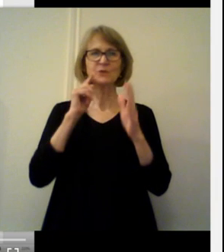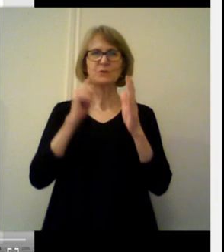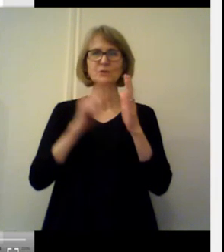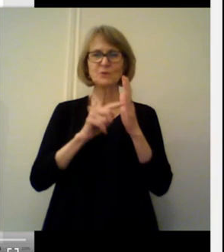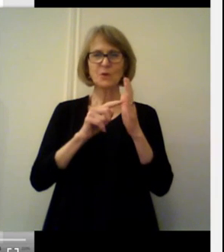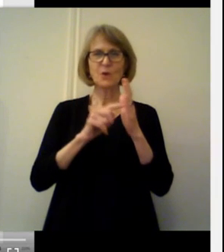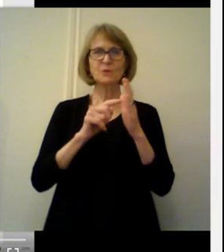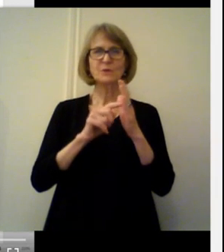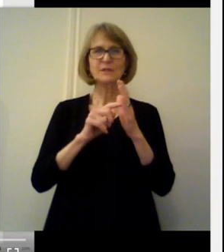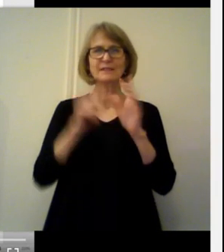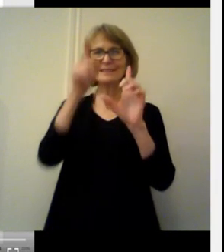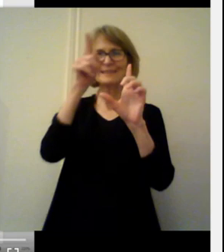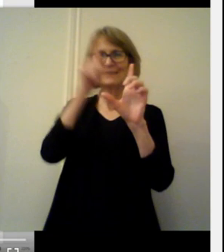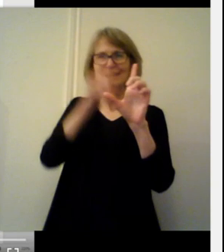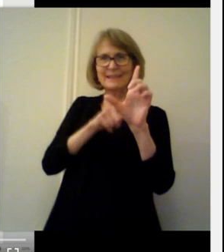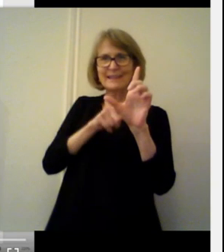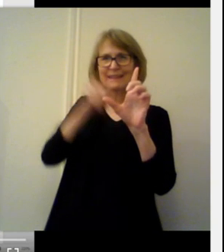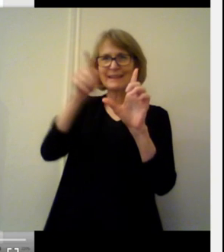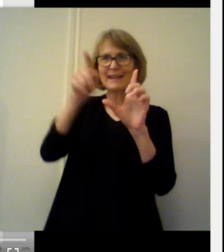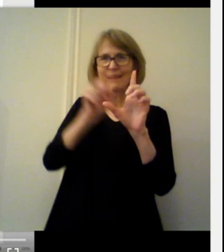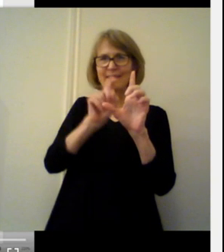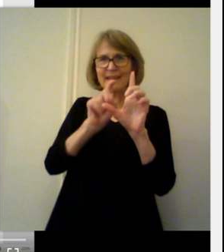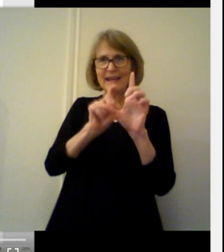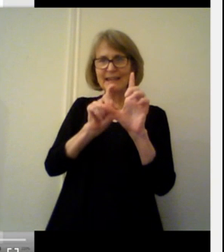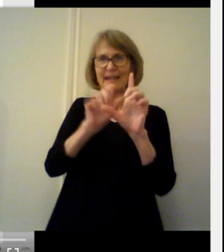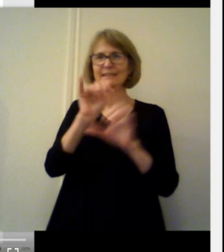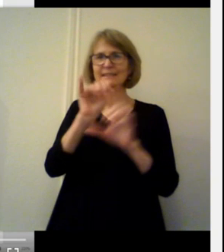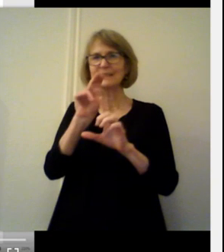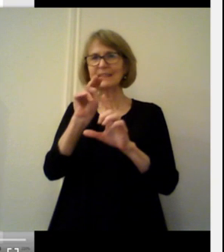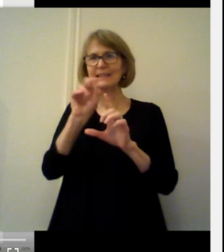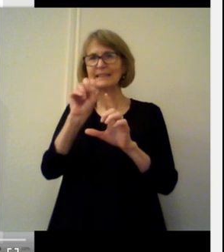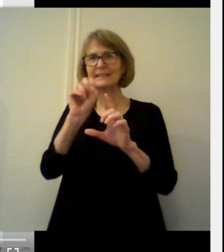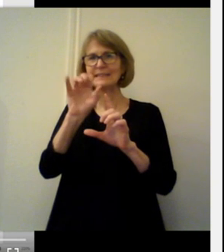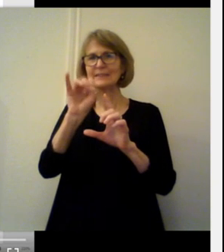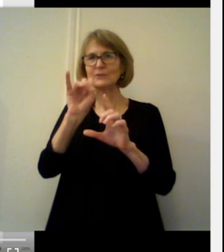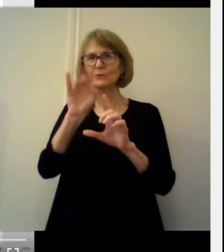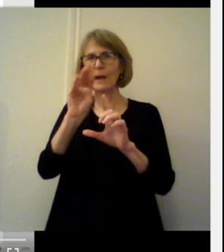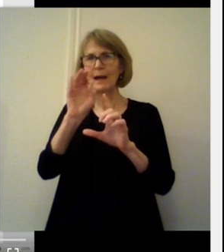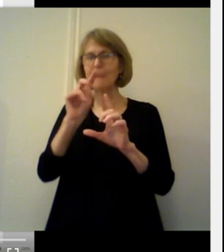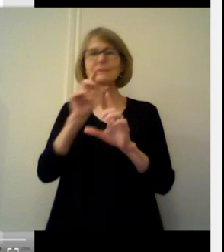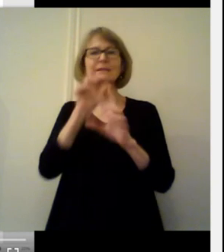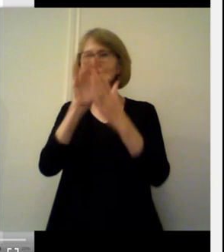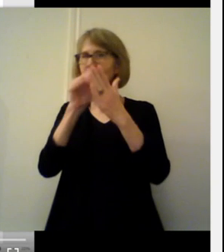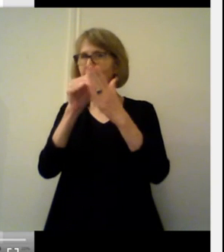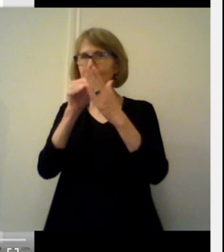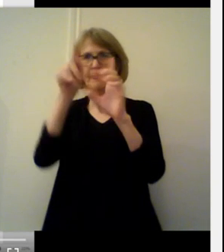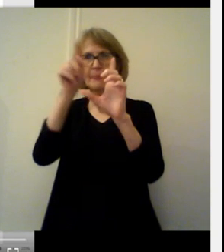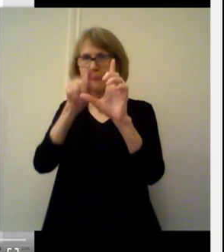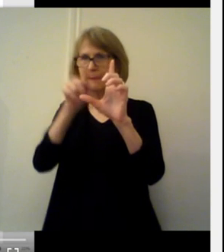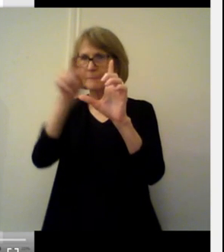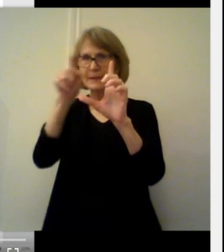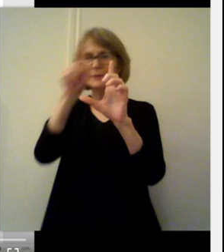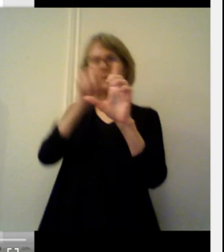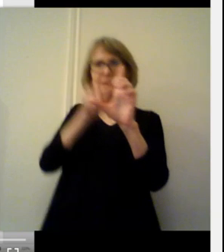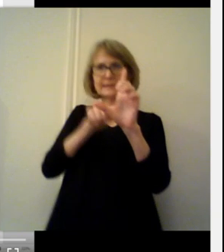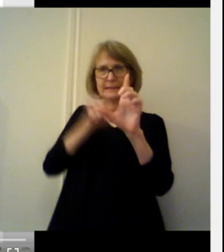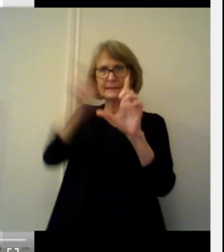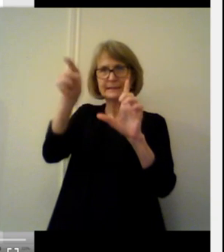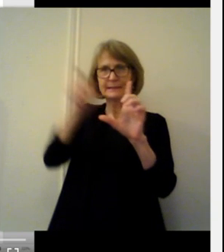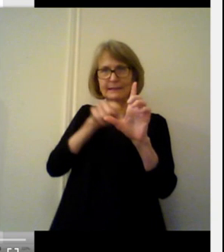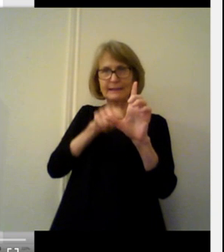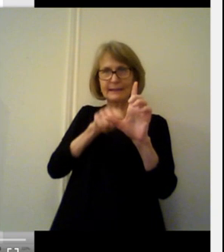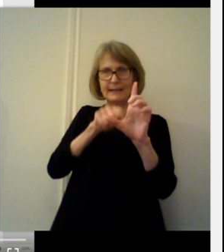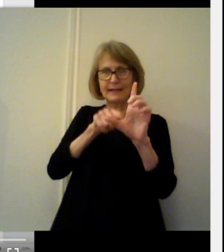angle, so it's not in the middle. It's not in the middle. So therefore it is